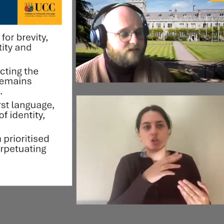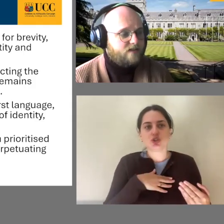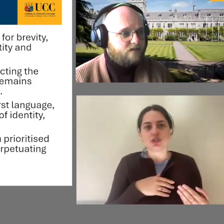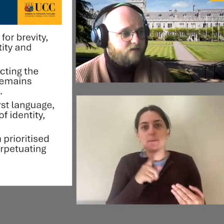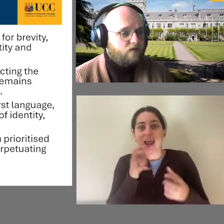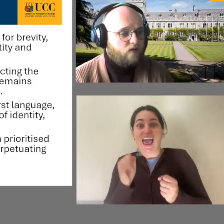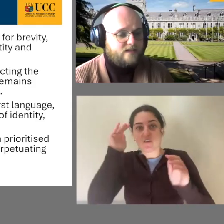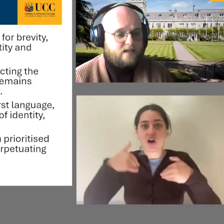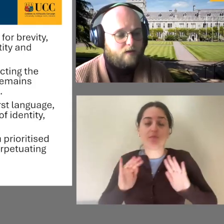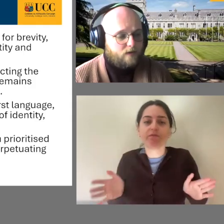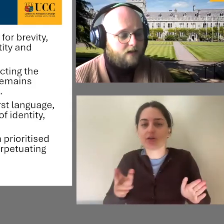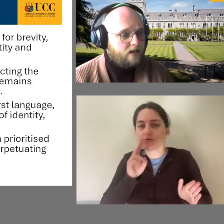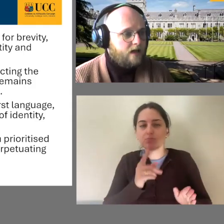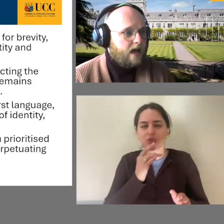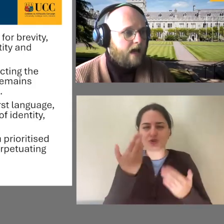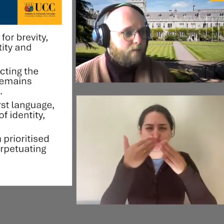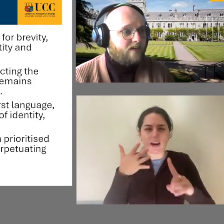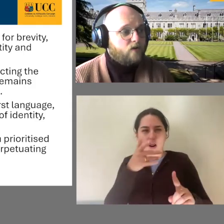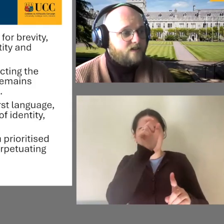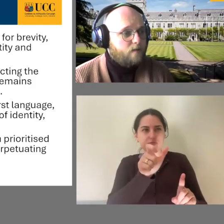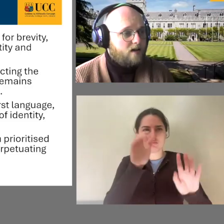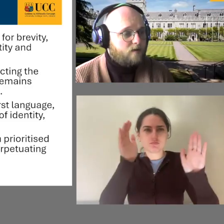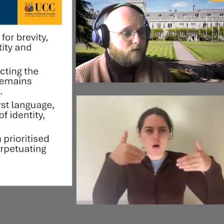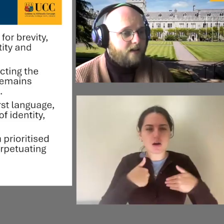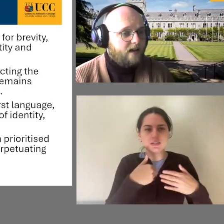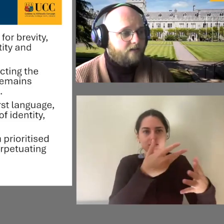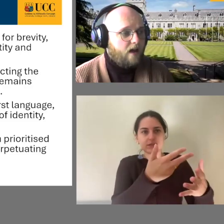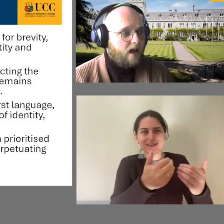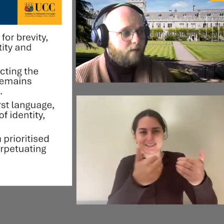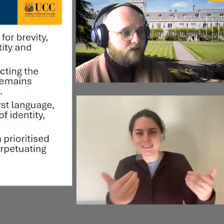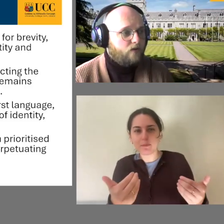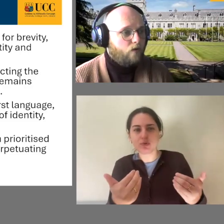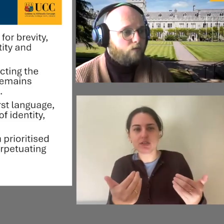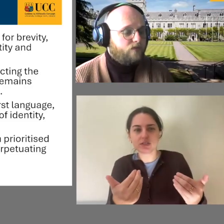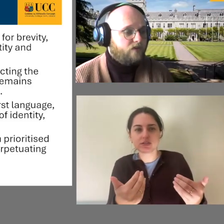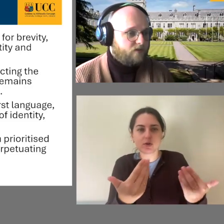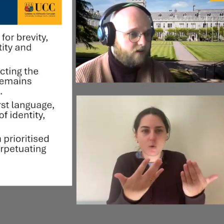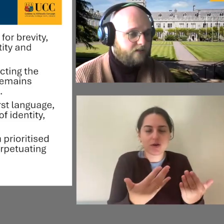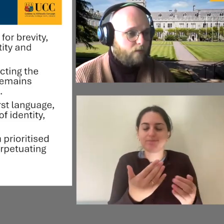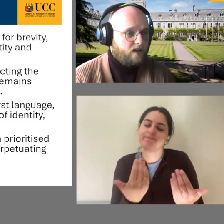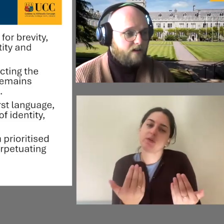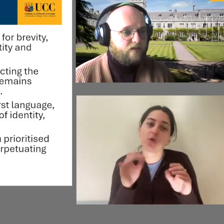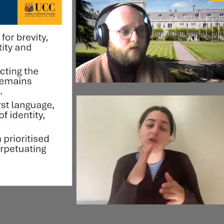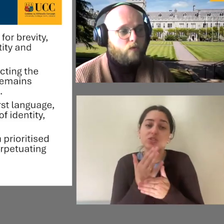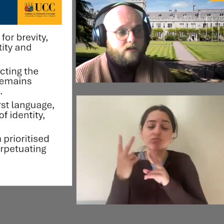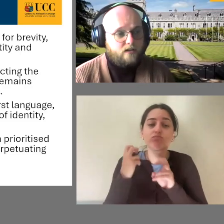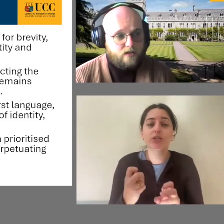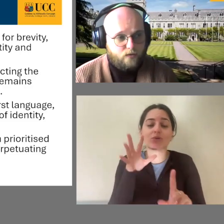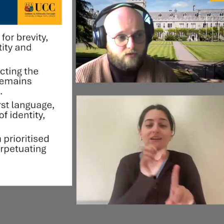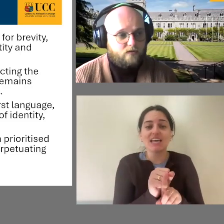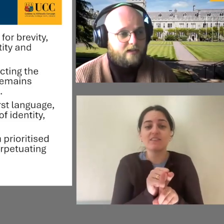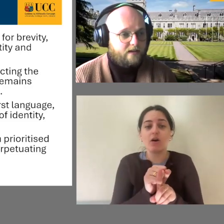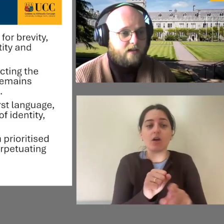the preferences of autistic people as much as possible within that. So some studies that we identified